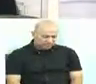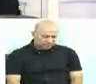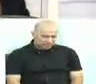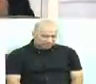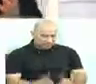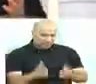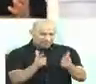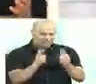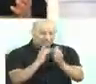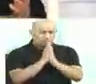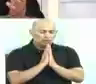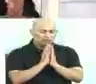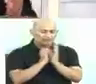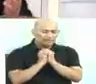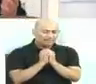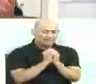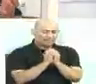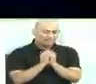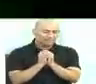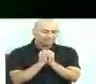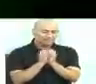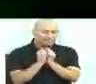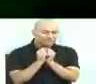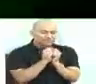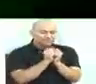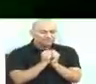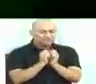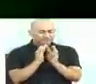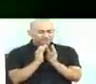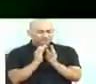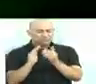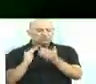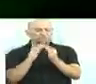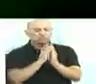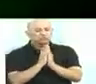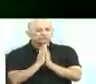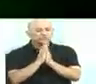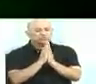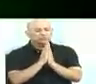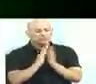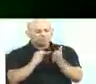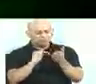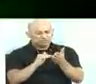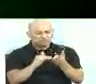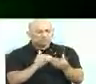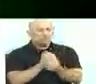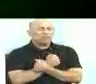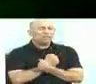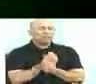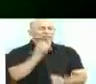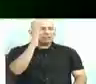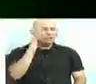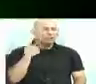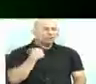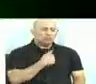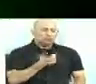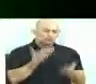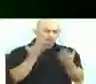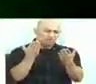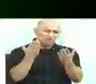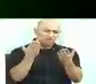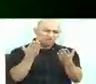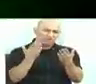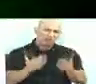Let us pray together the community prayer of forgiveness. Loving God, we offer you